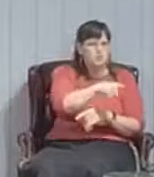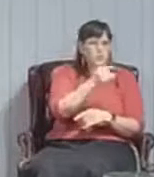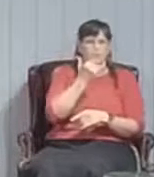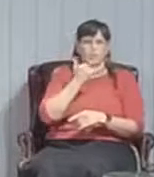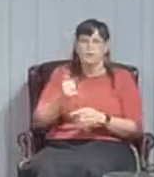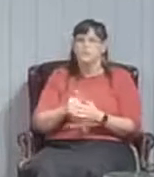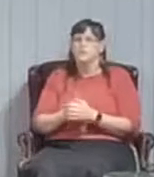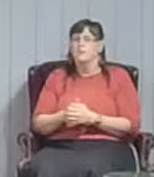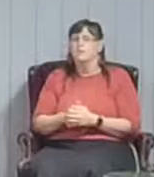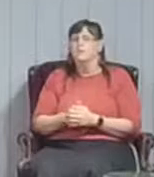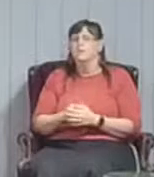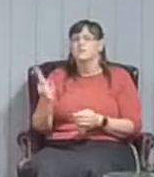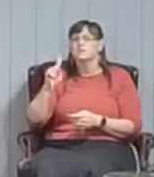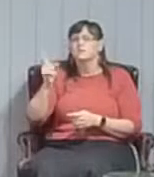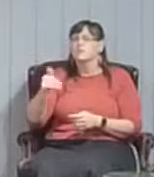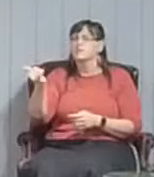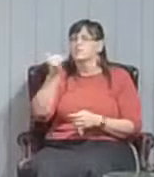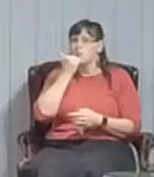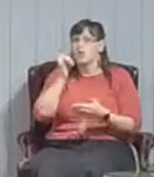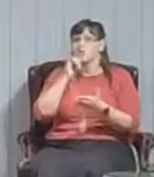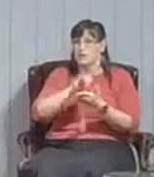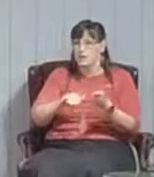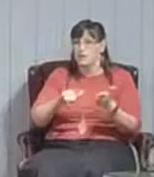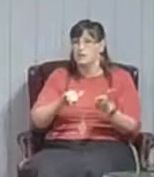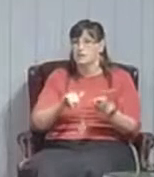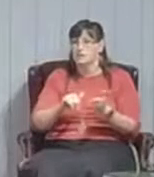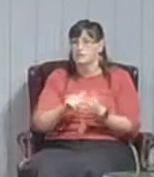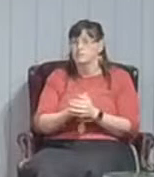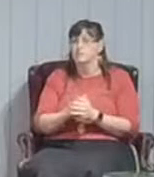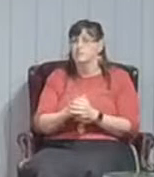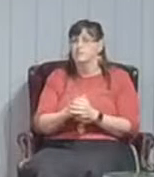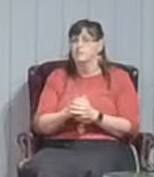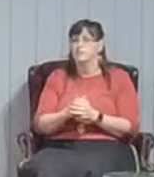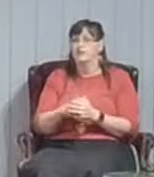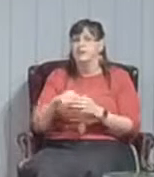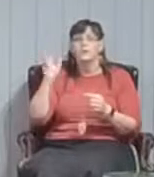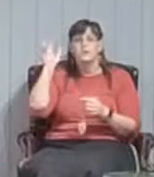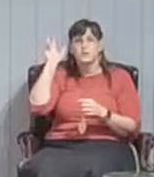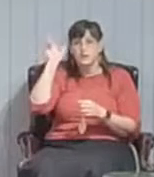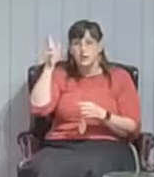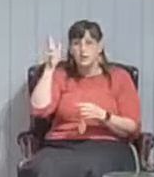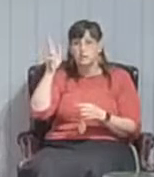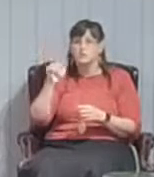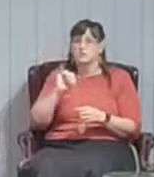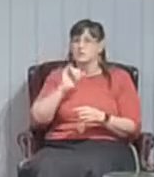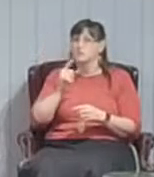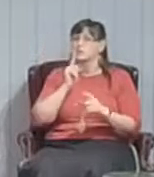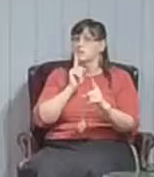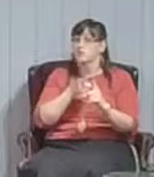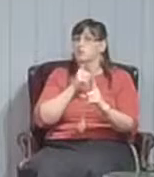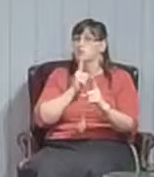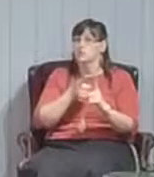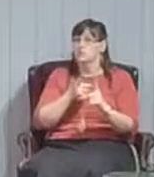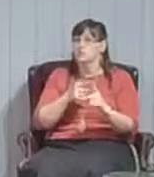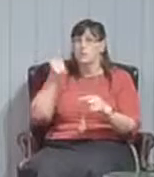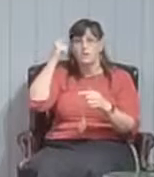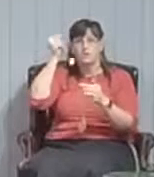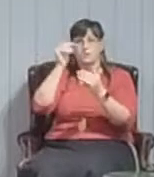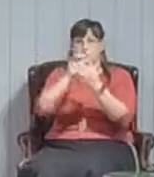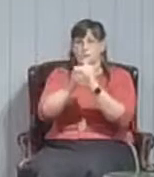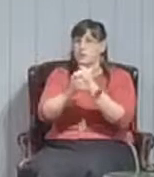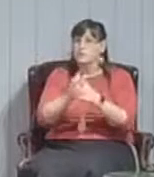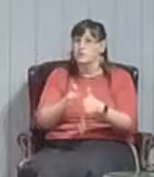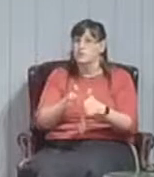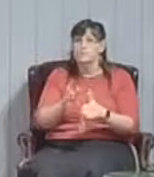It's their fault. There is something wrong with that kind of Christianity. The devil is an accuser. The believer is